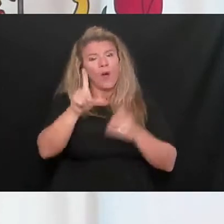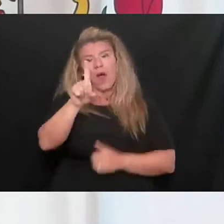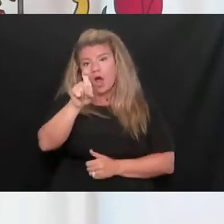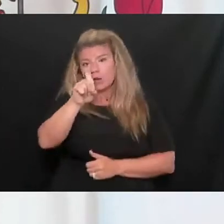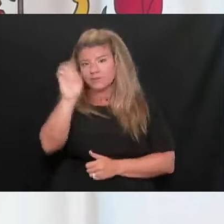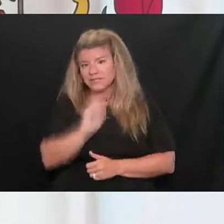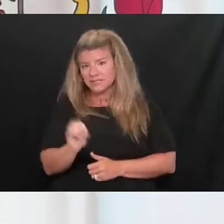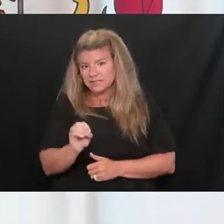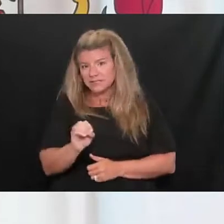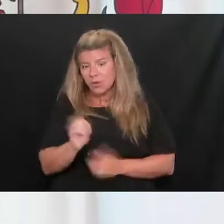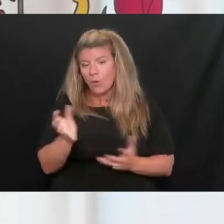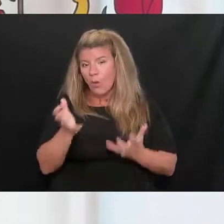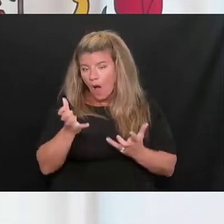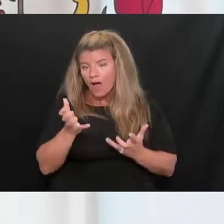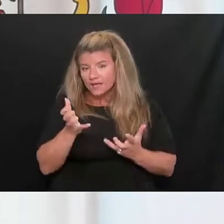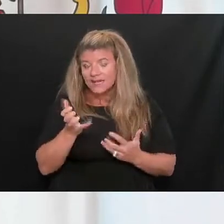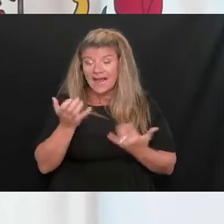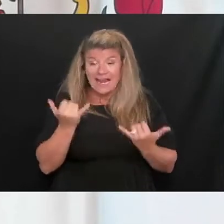100%. We're at